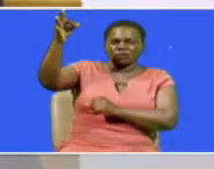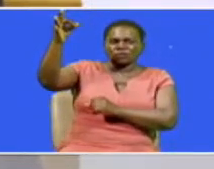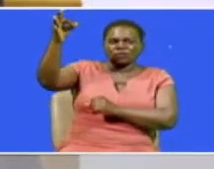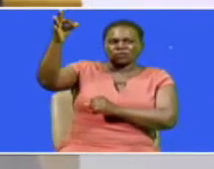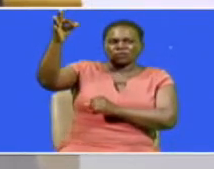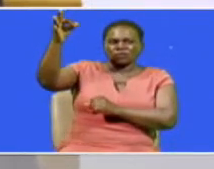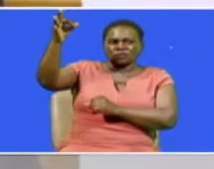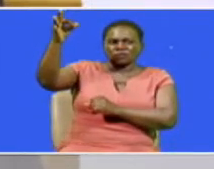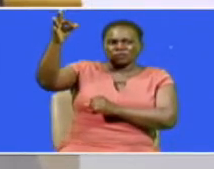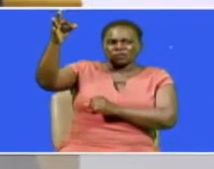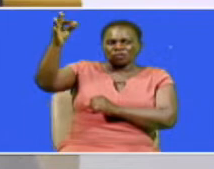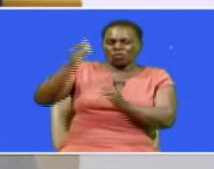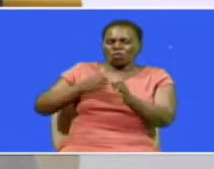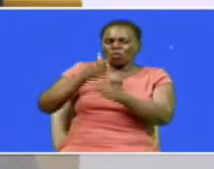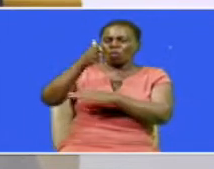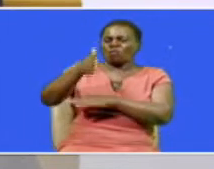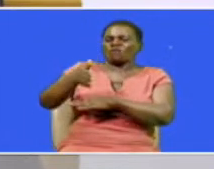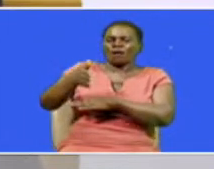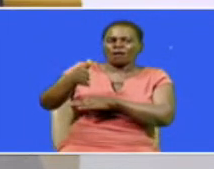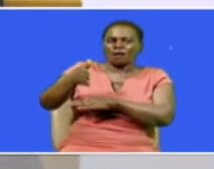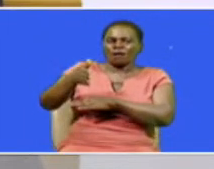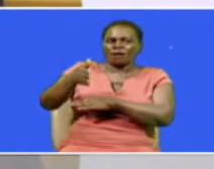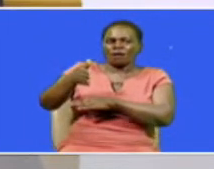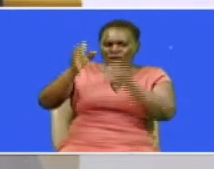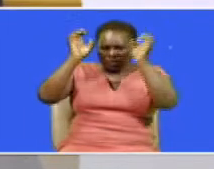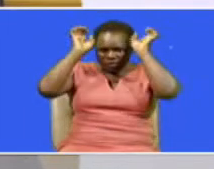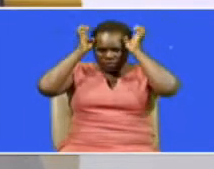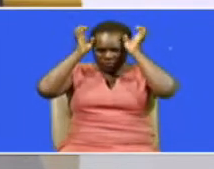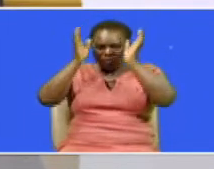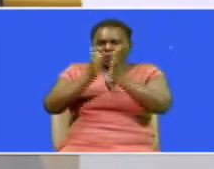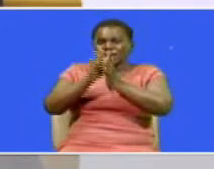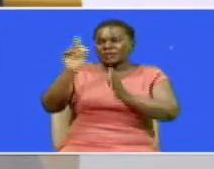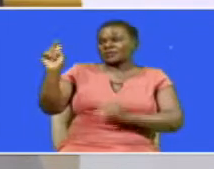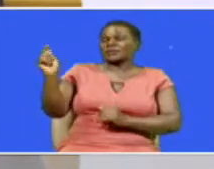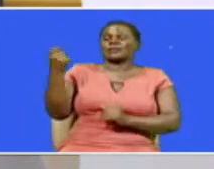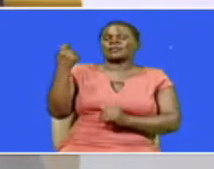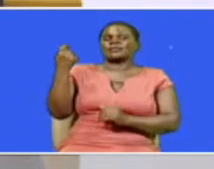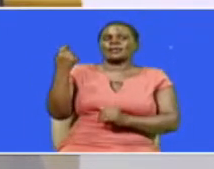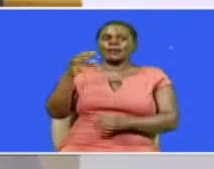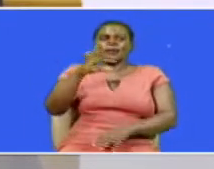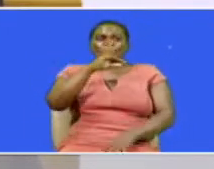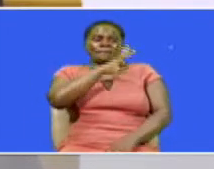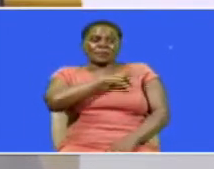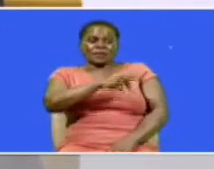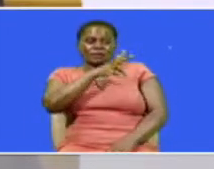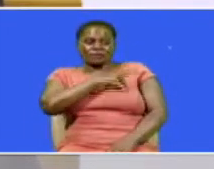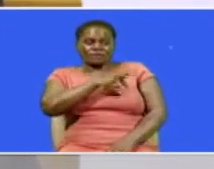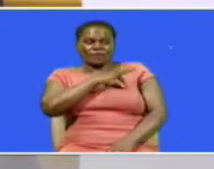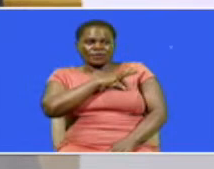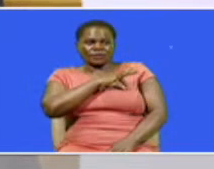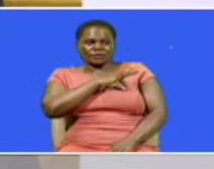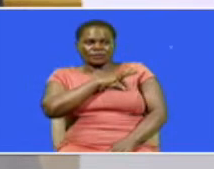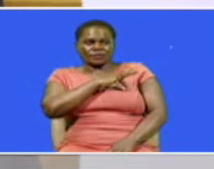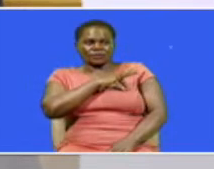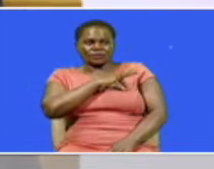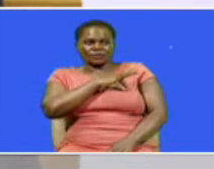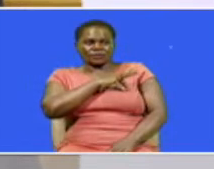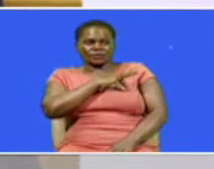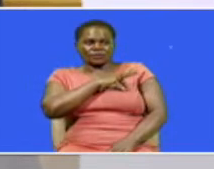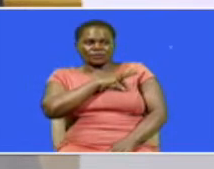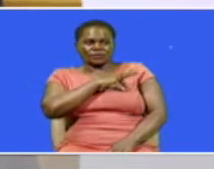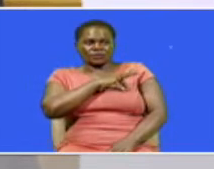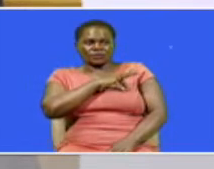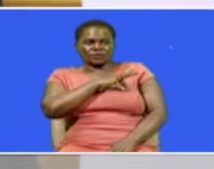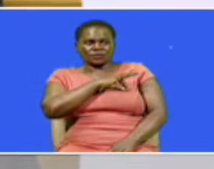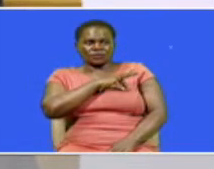will extend beyond Ethiopia and Kenya. It will benefit other. So